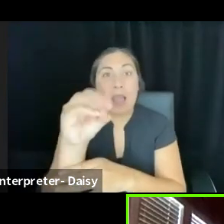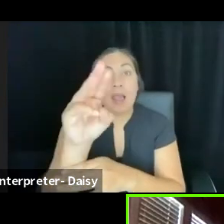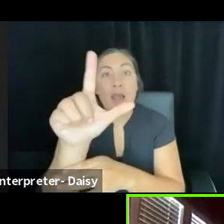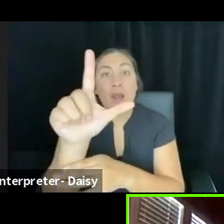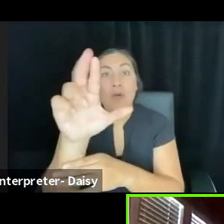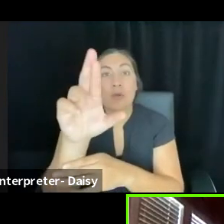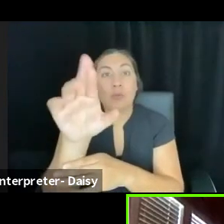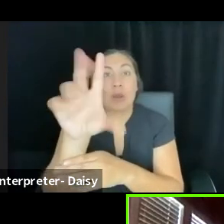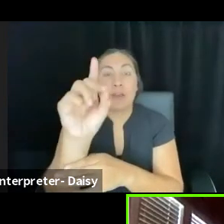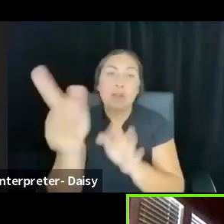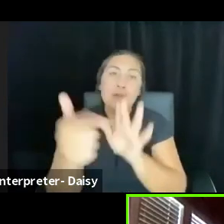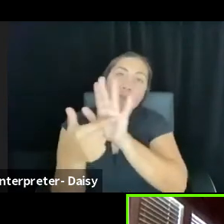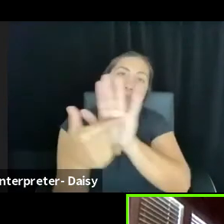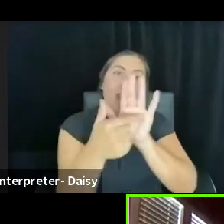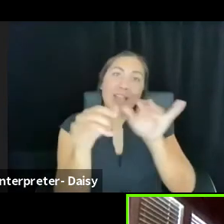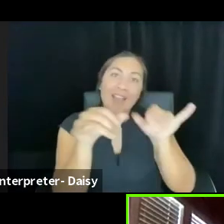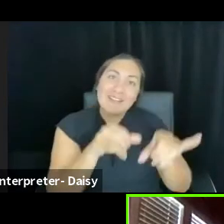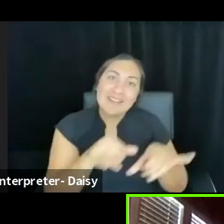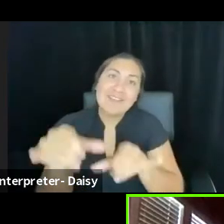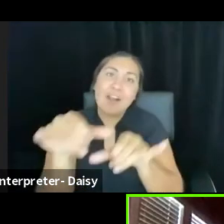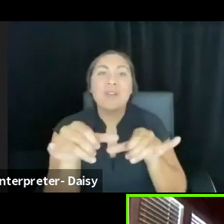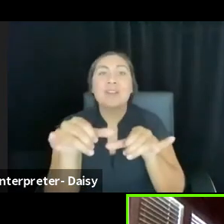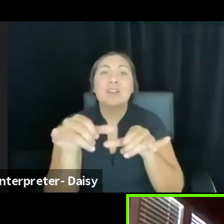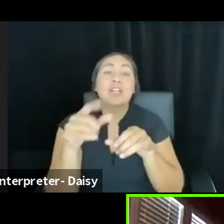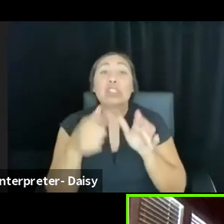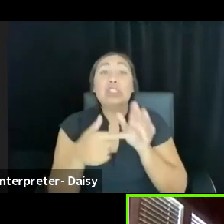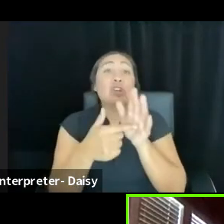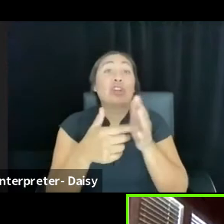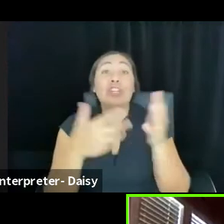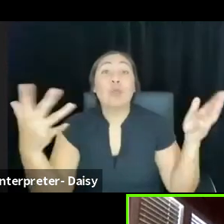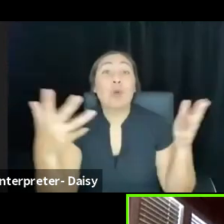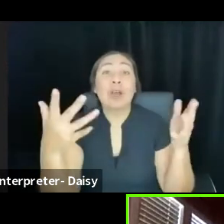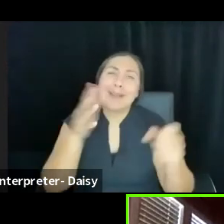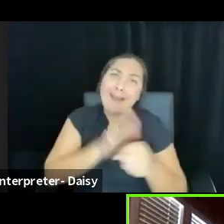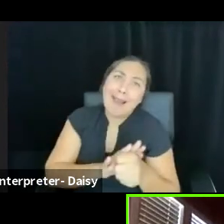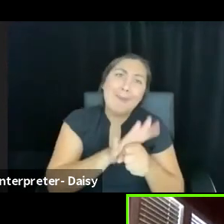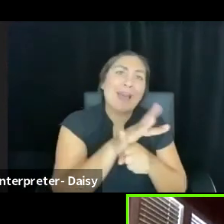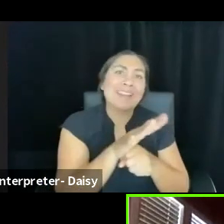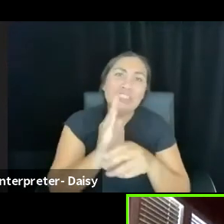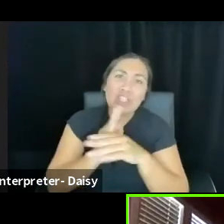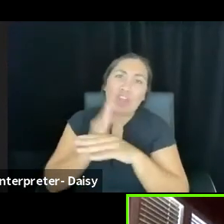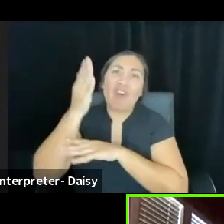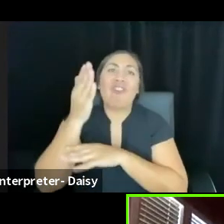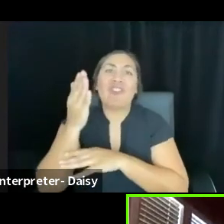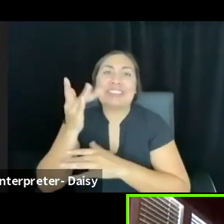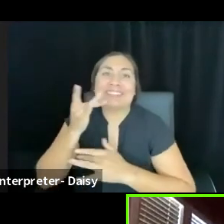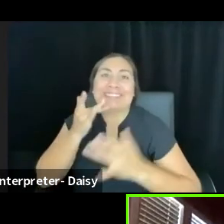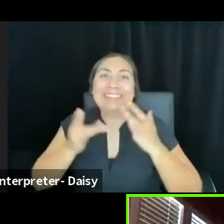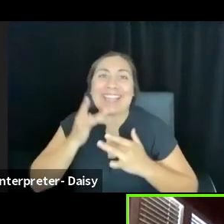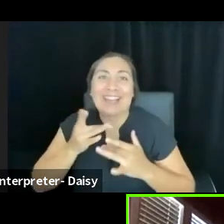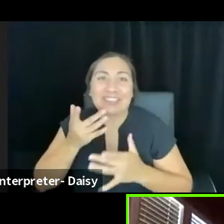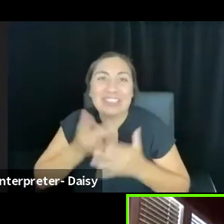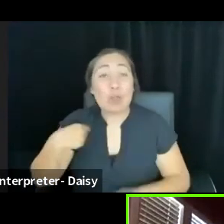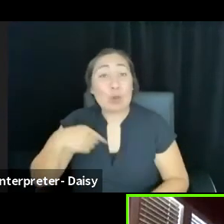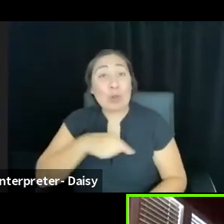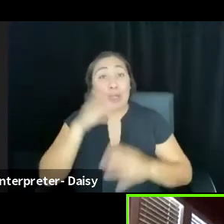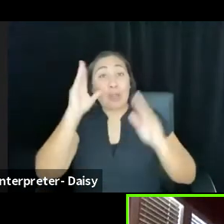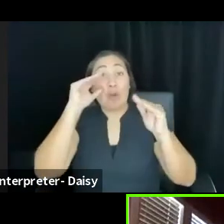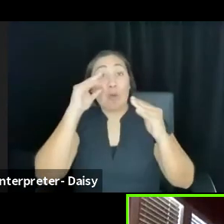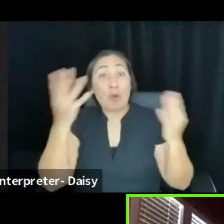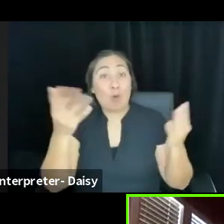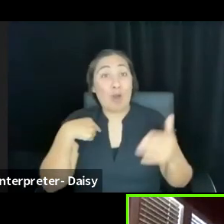predicated on the assumption of abundance over scarcity. We hope that the provocations shared today make an impact